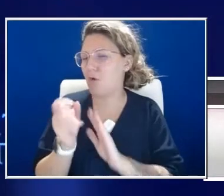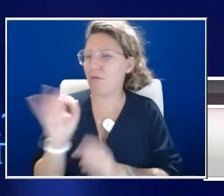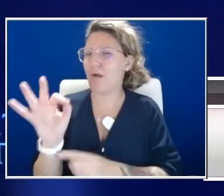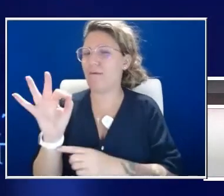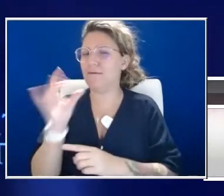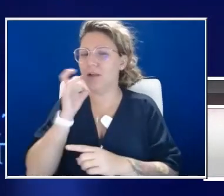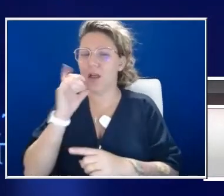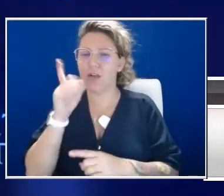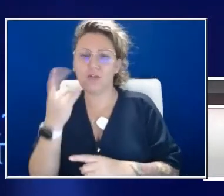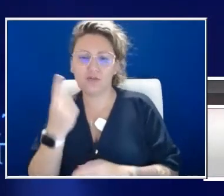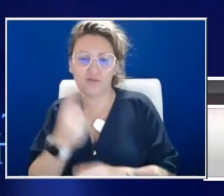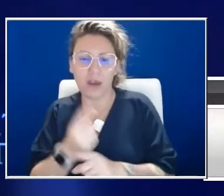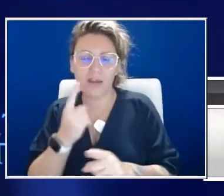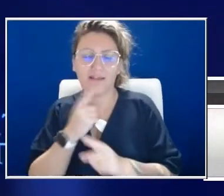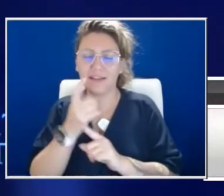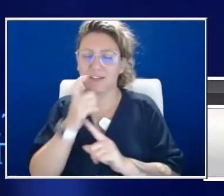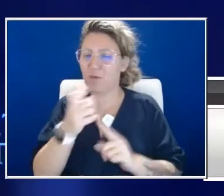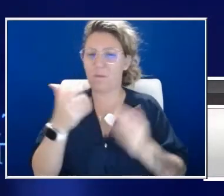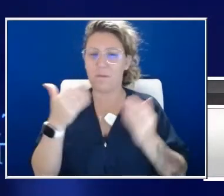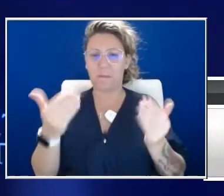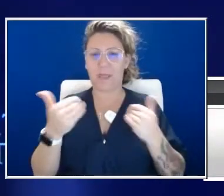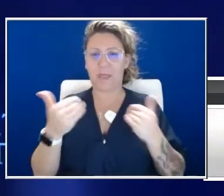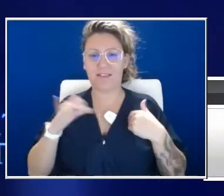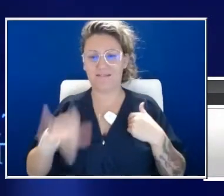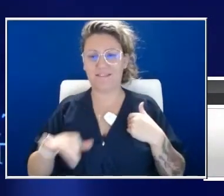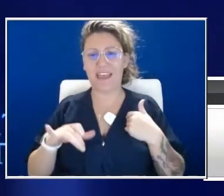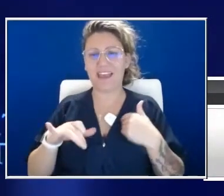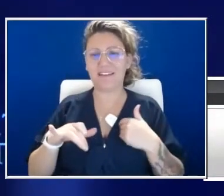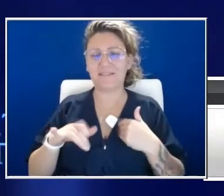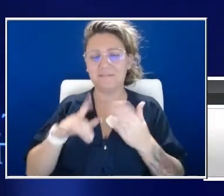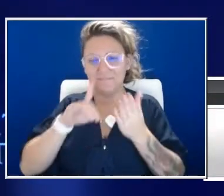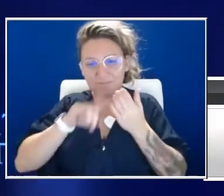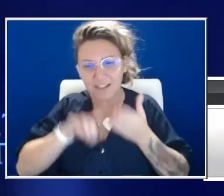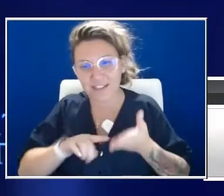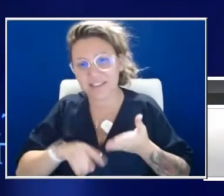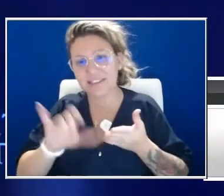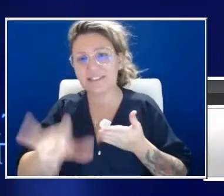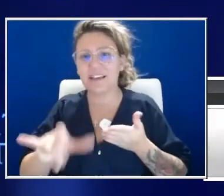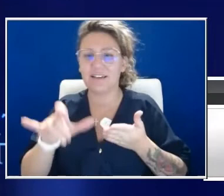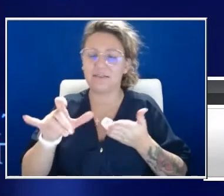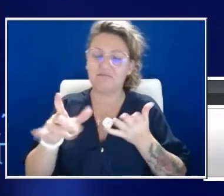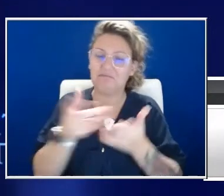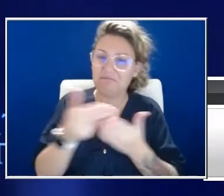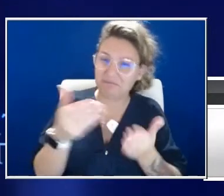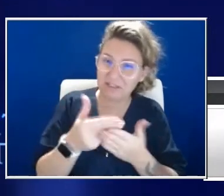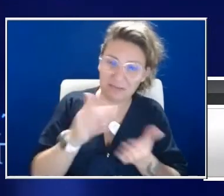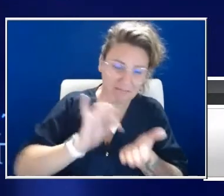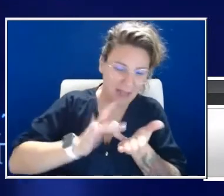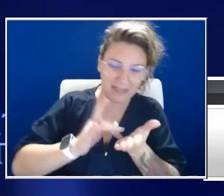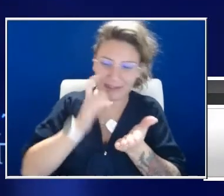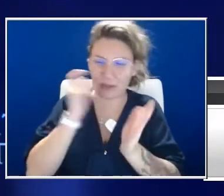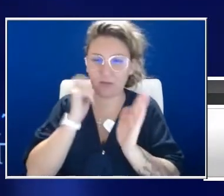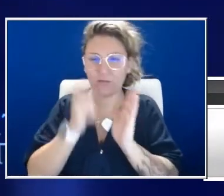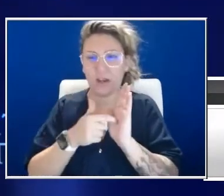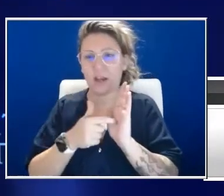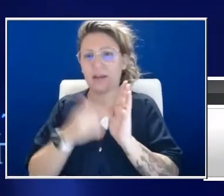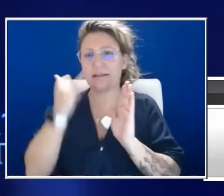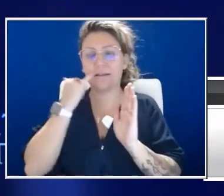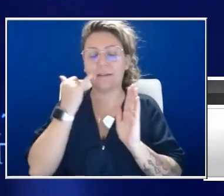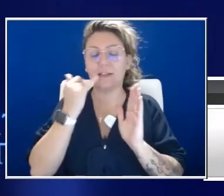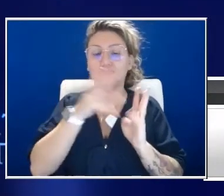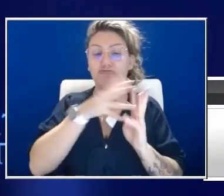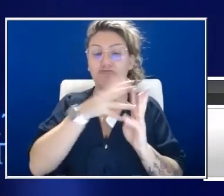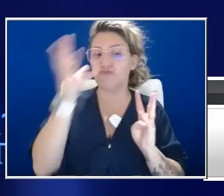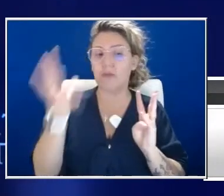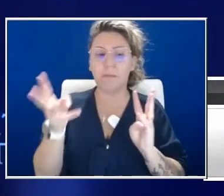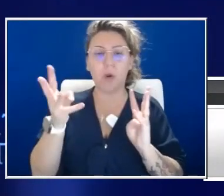don't let them have that. Investigate that. And that goes for medications that you don't recognize too. Right. Whether we're concerned about rainbow fentanyl, or